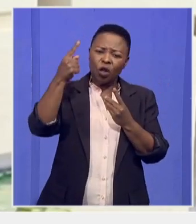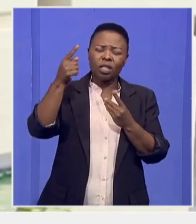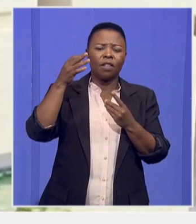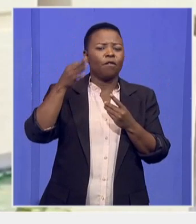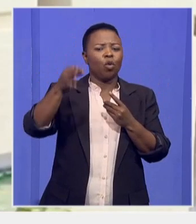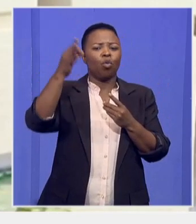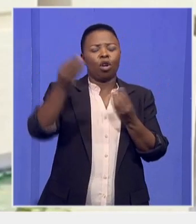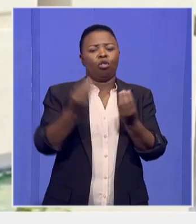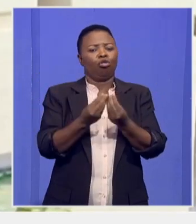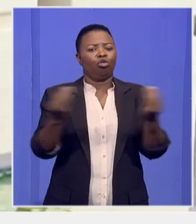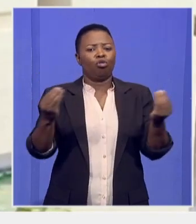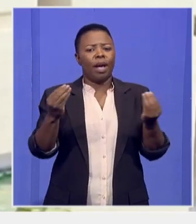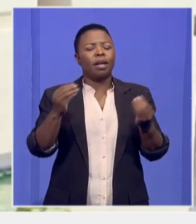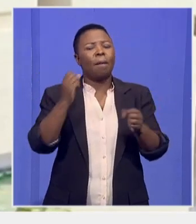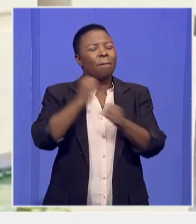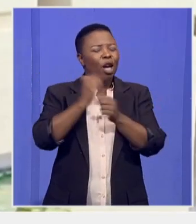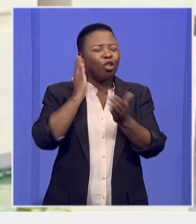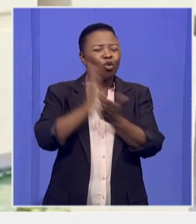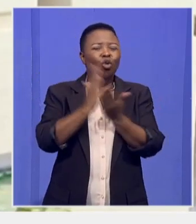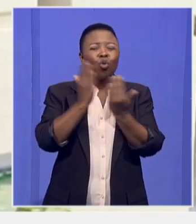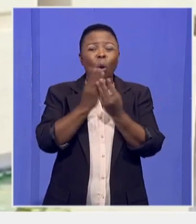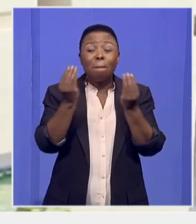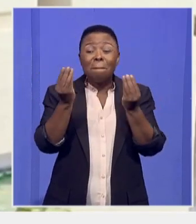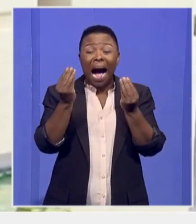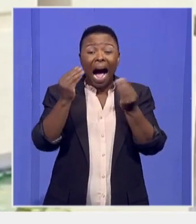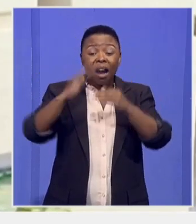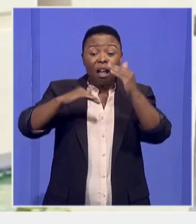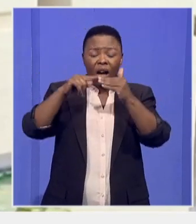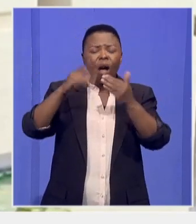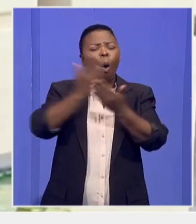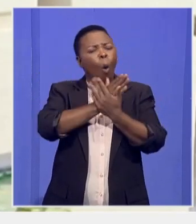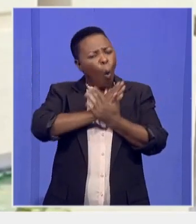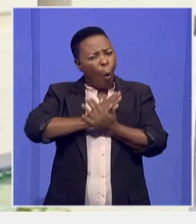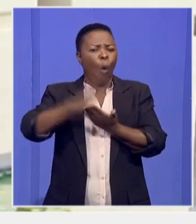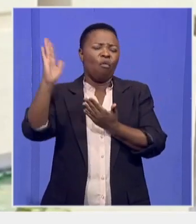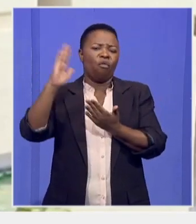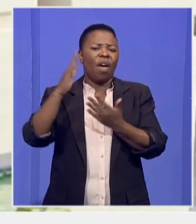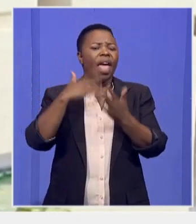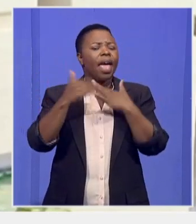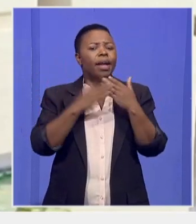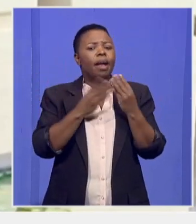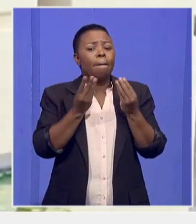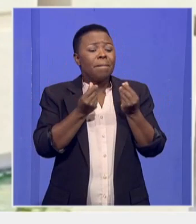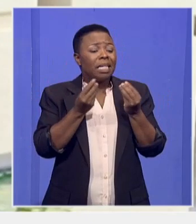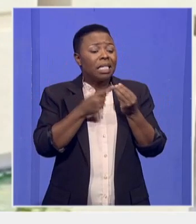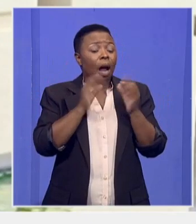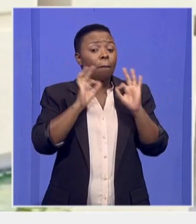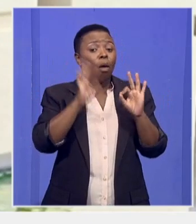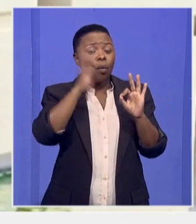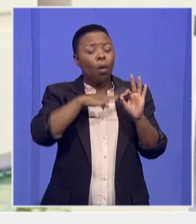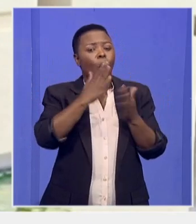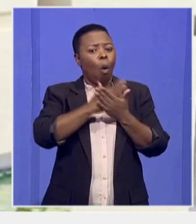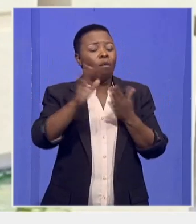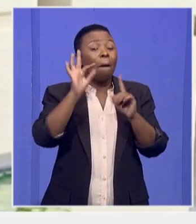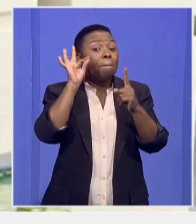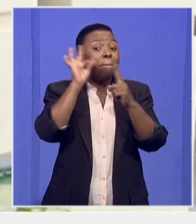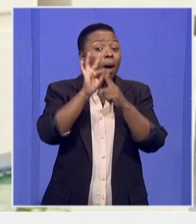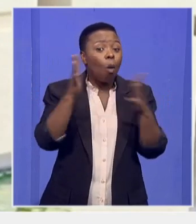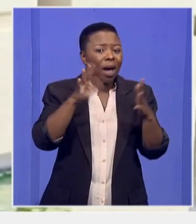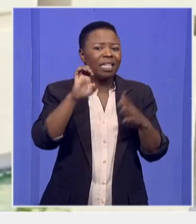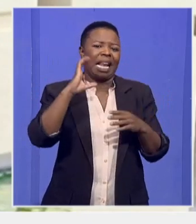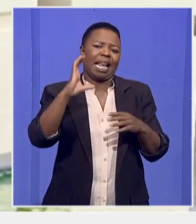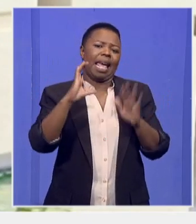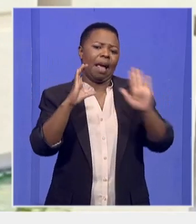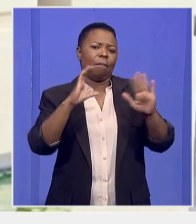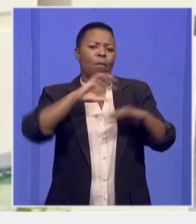and eradicate all schools made of mud and any other inappropriate material, particularly in the Eastern Cape province that still has